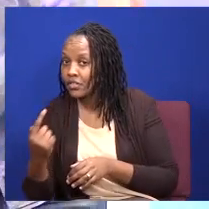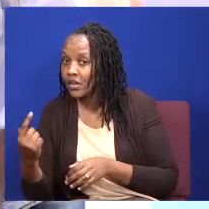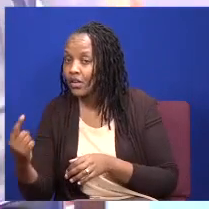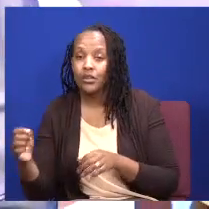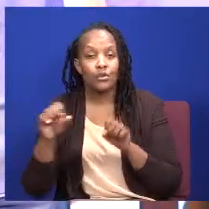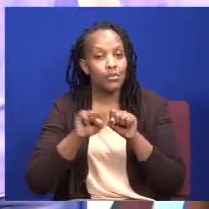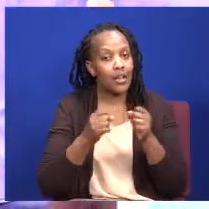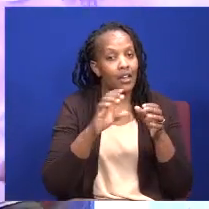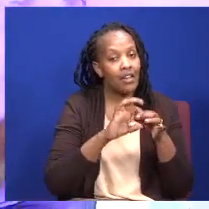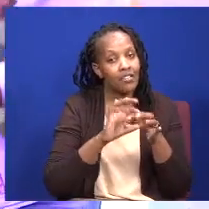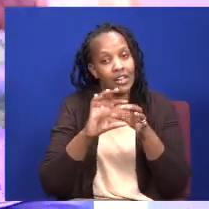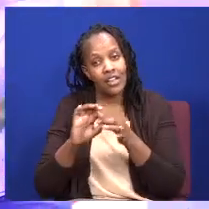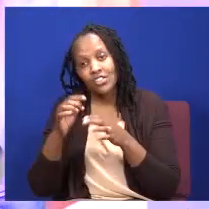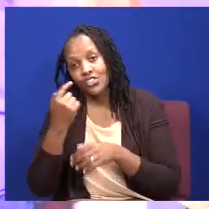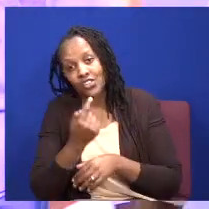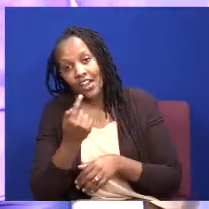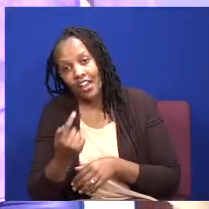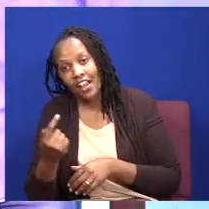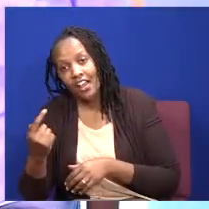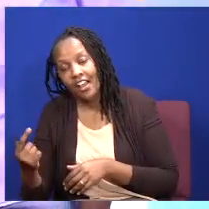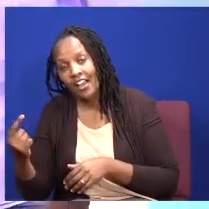break every chain, break every